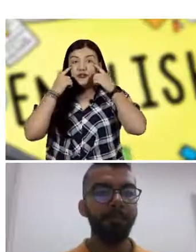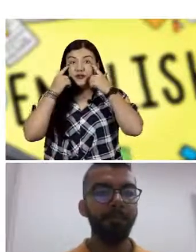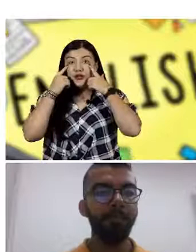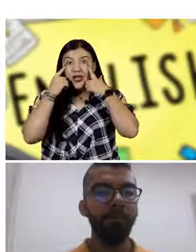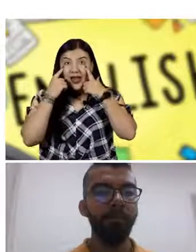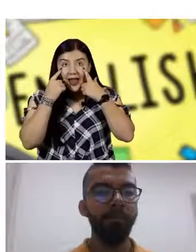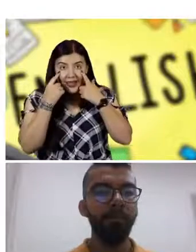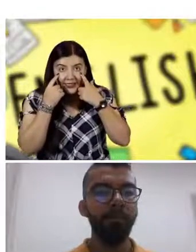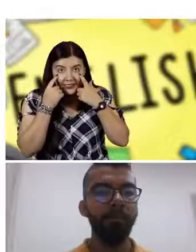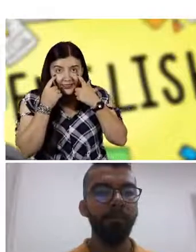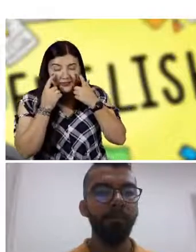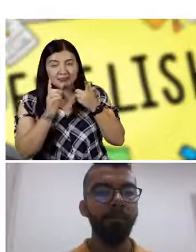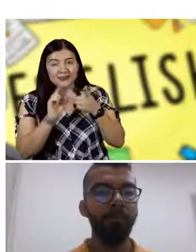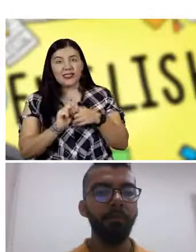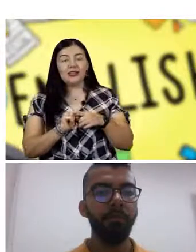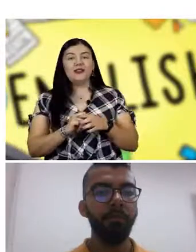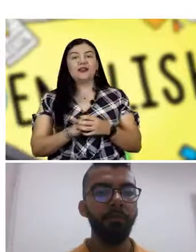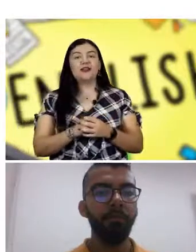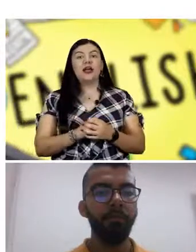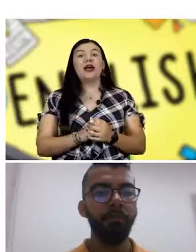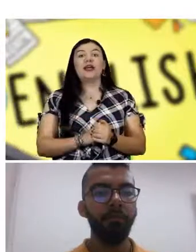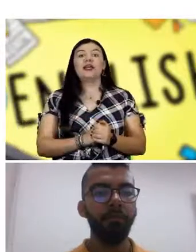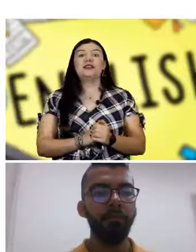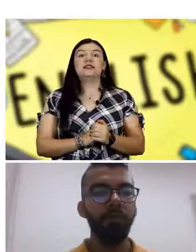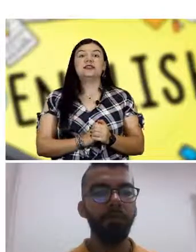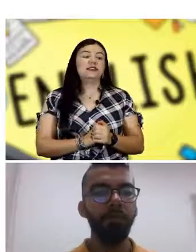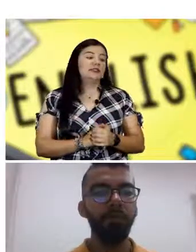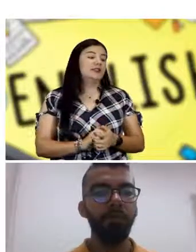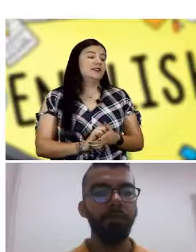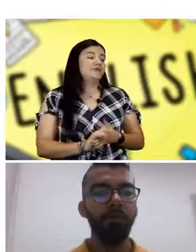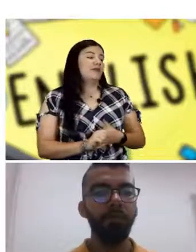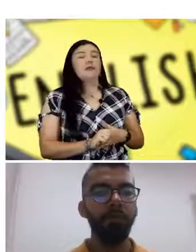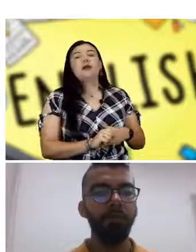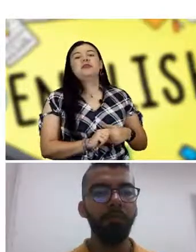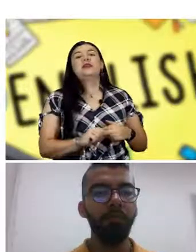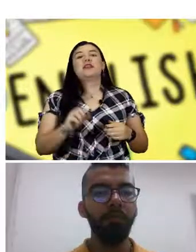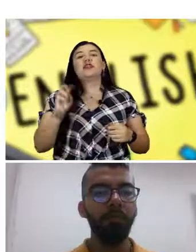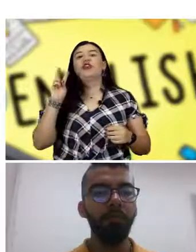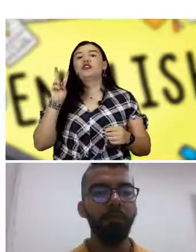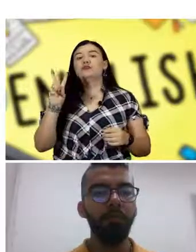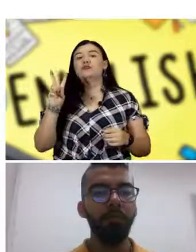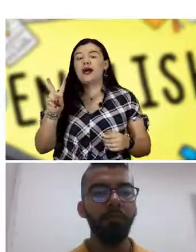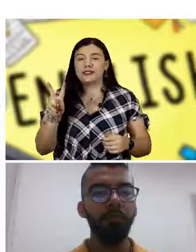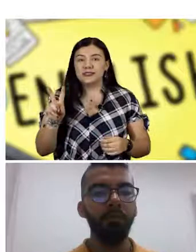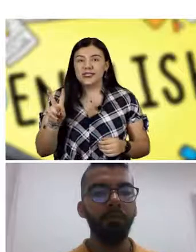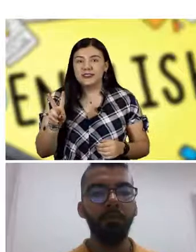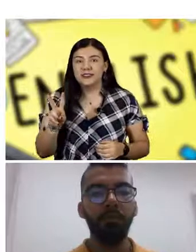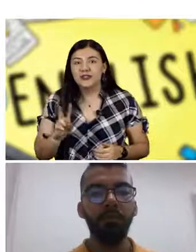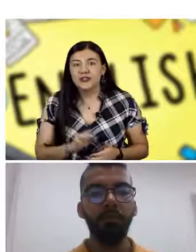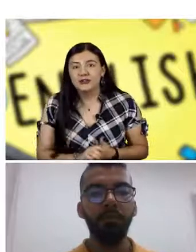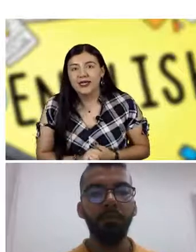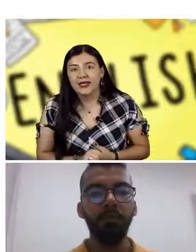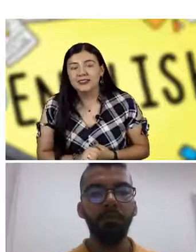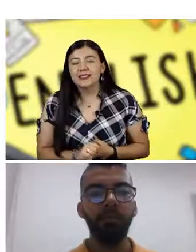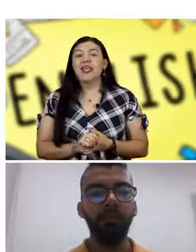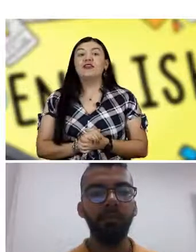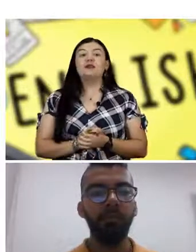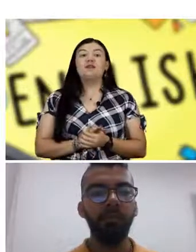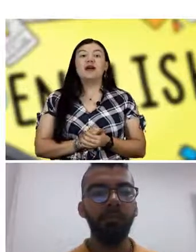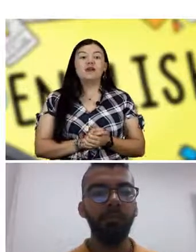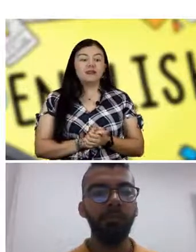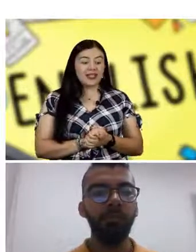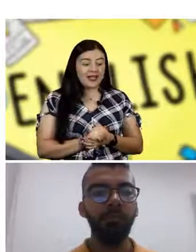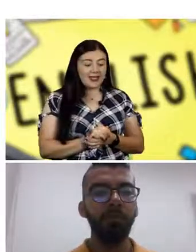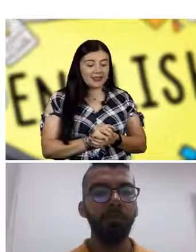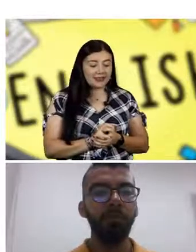And your eyes, ¿ya? Your eyes. Vamos a ver dos más, ¿listo? Dos más y